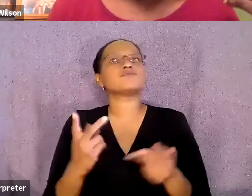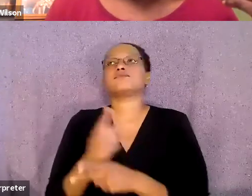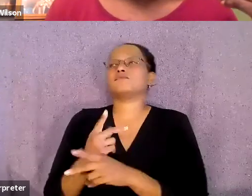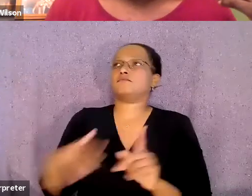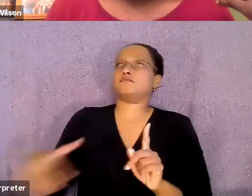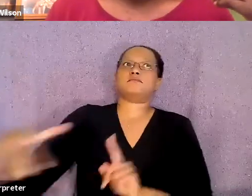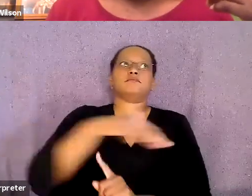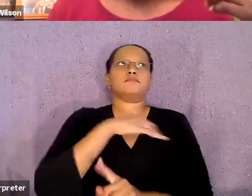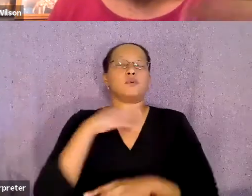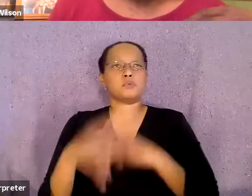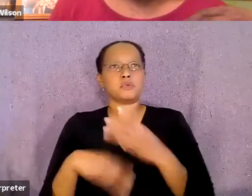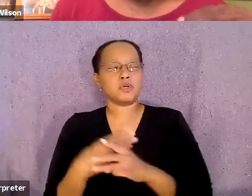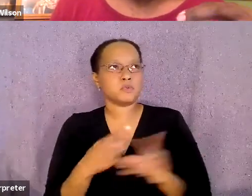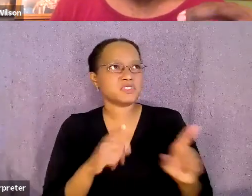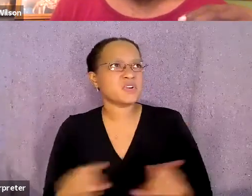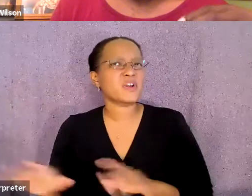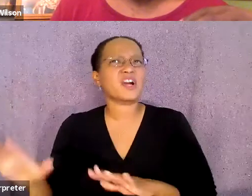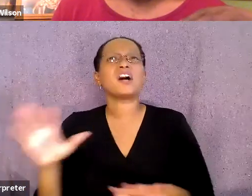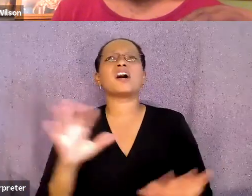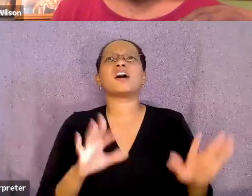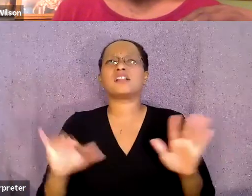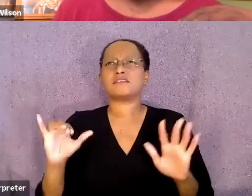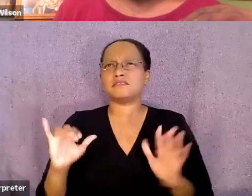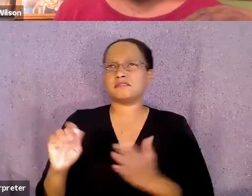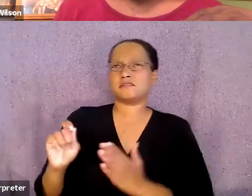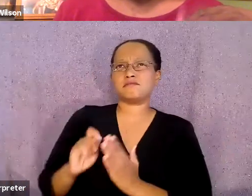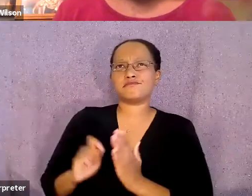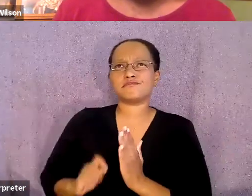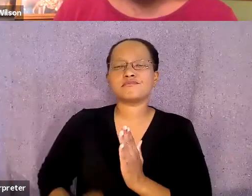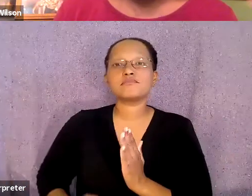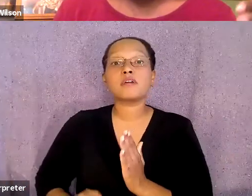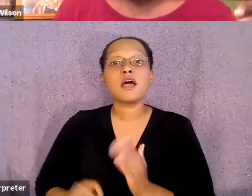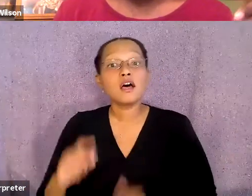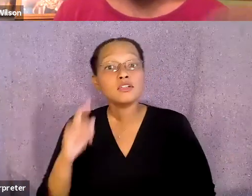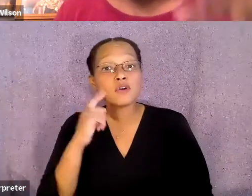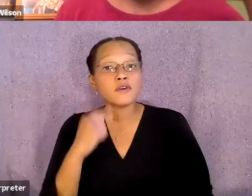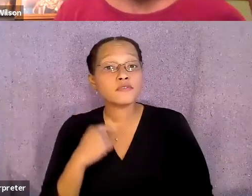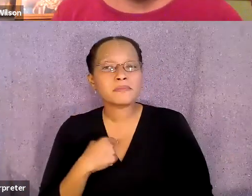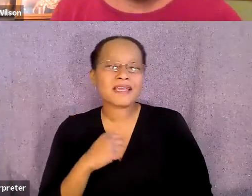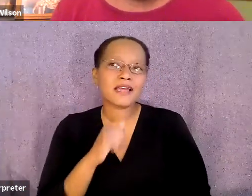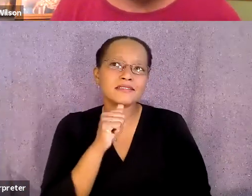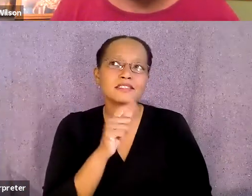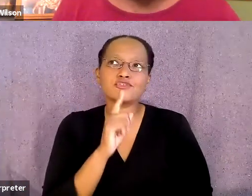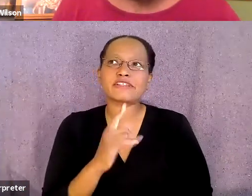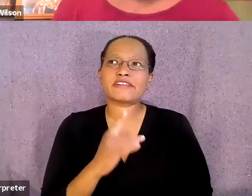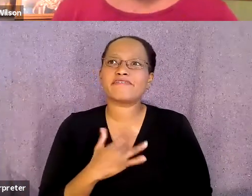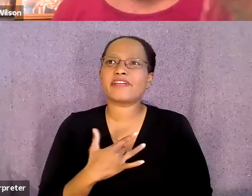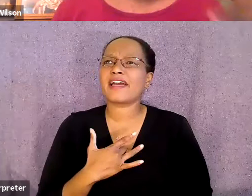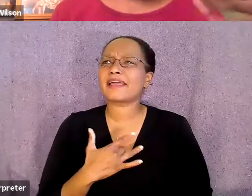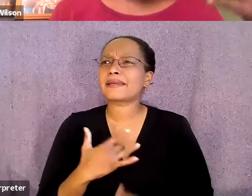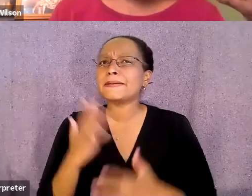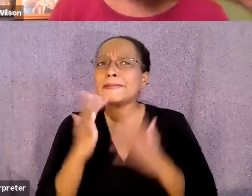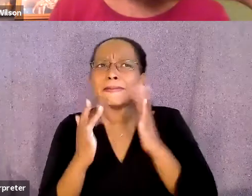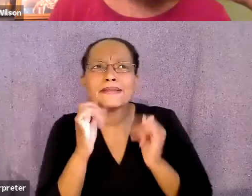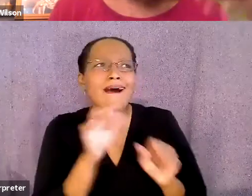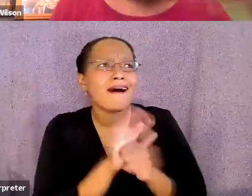me. And so it wasn't so much like I had a sense of lack of imagery. I guess I knew